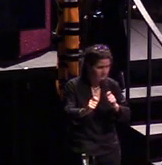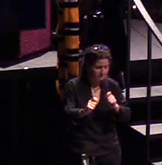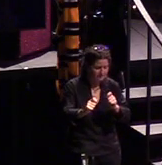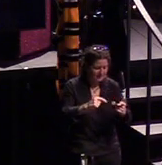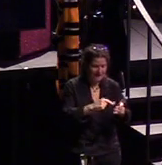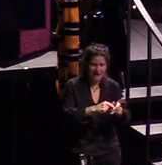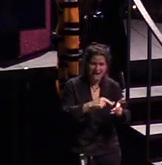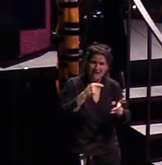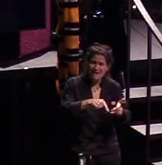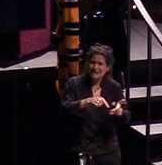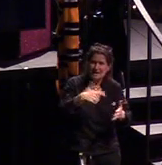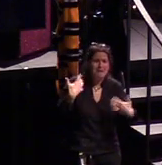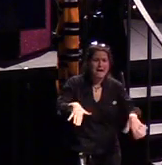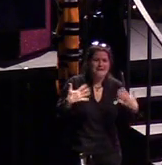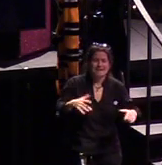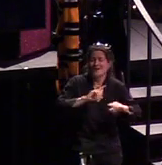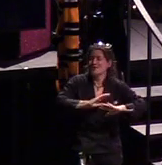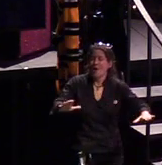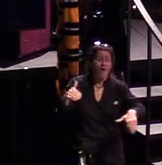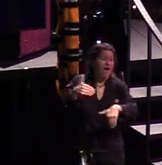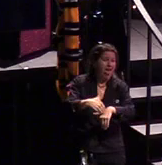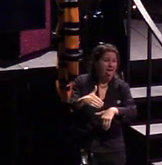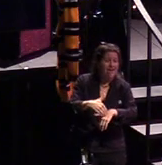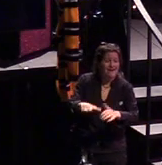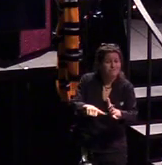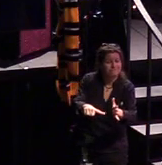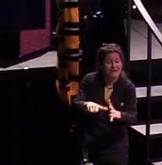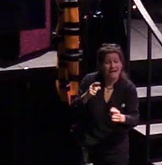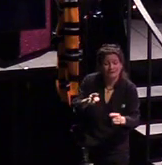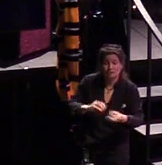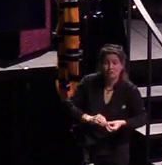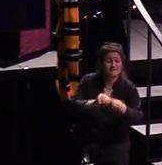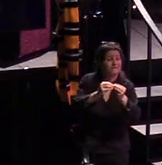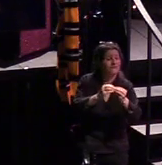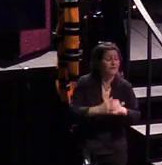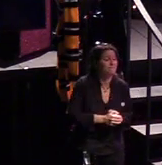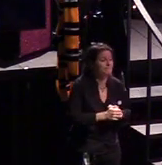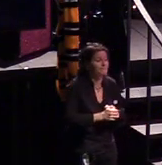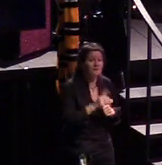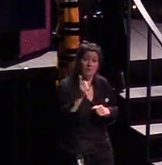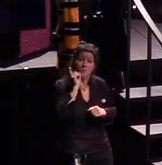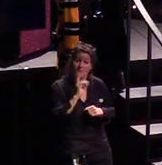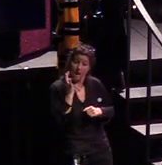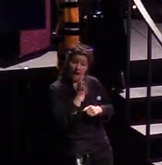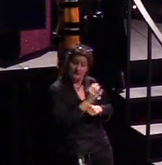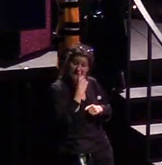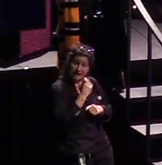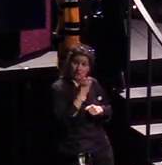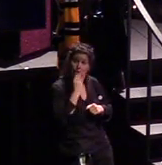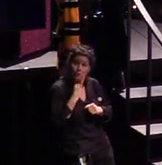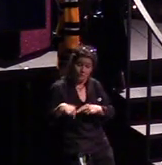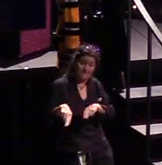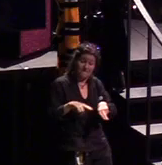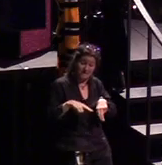amazing not affliction creativity brisket she then asked if she could use the video biscuit in an